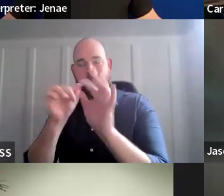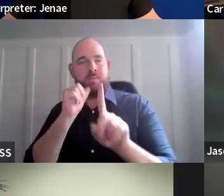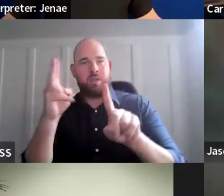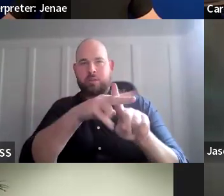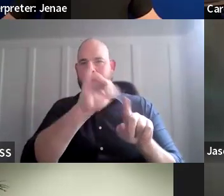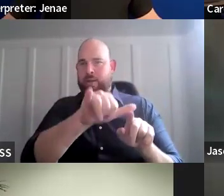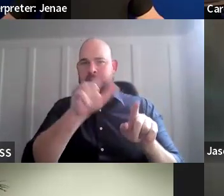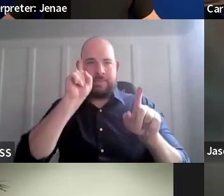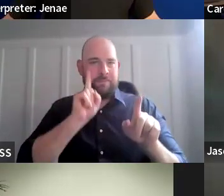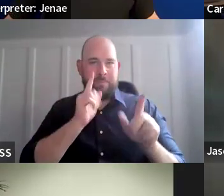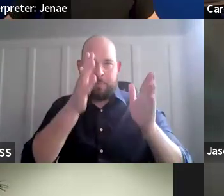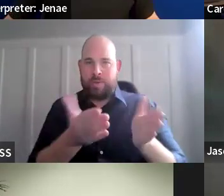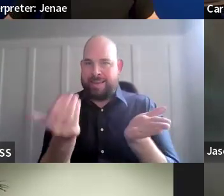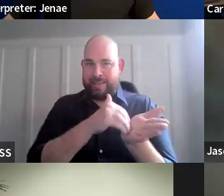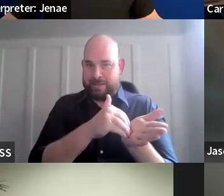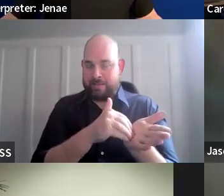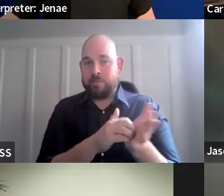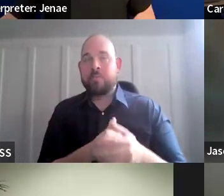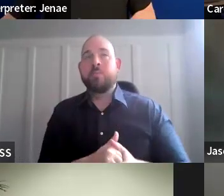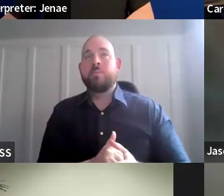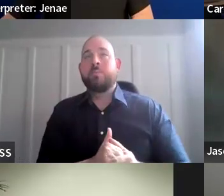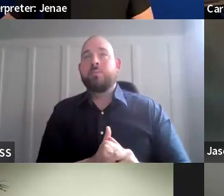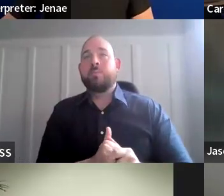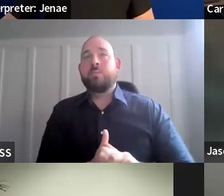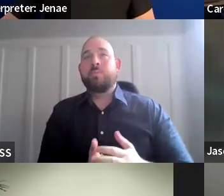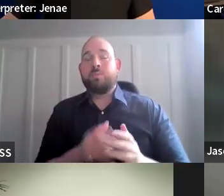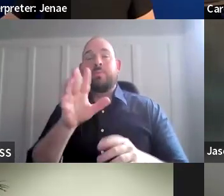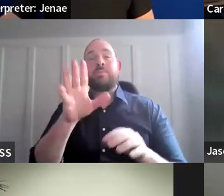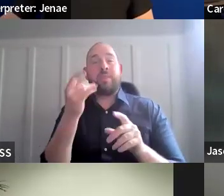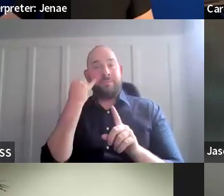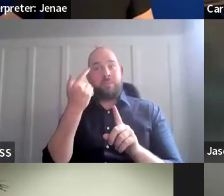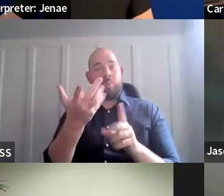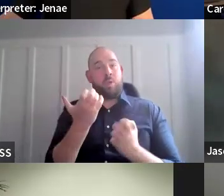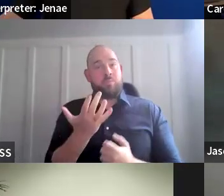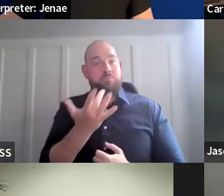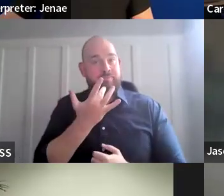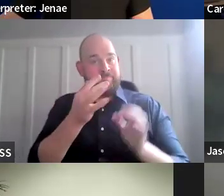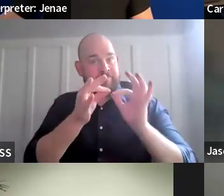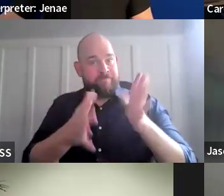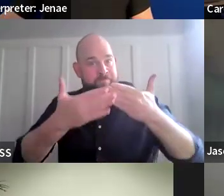list and then do not assign list for that specific deaf person.